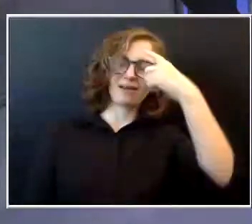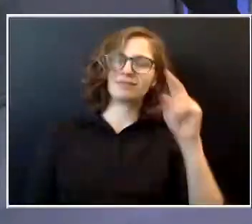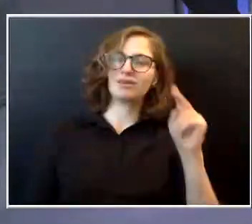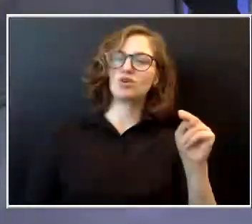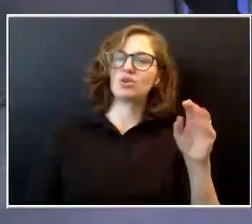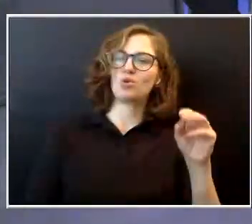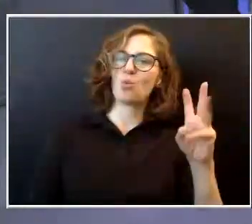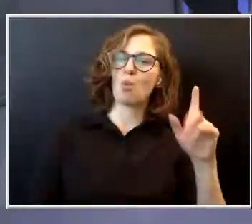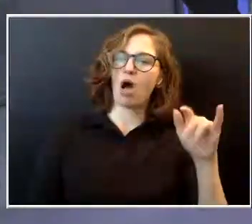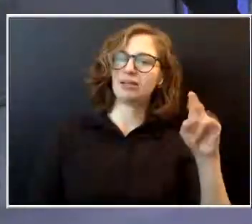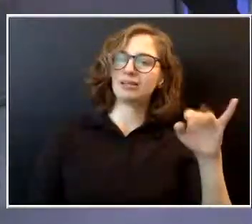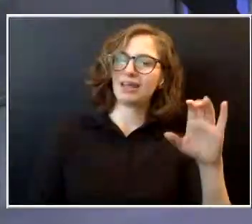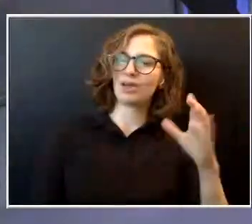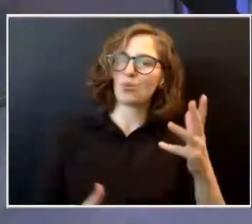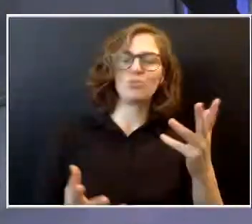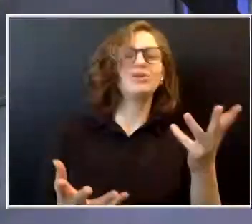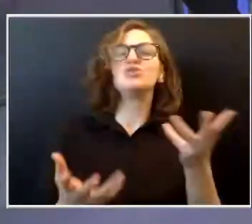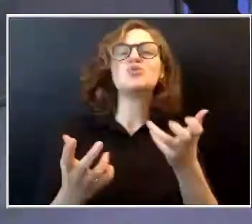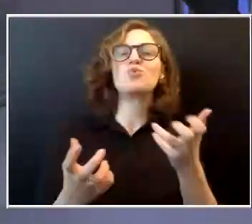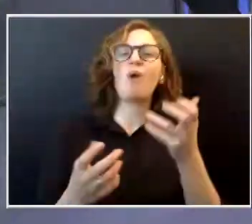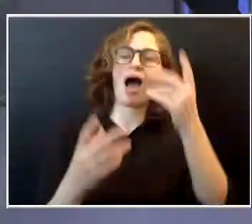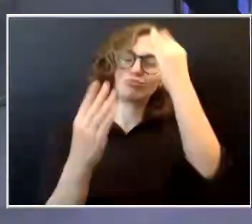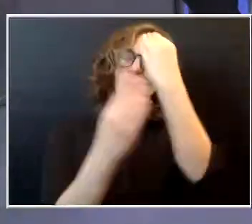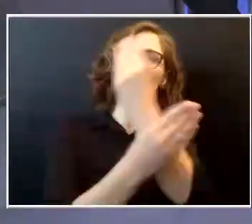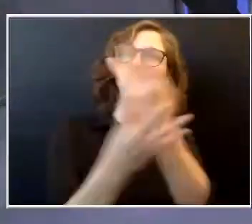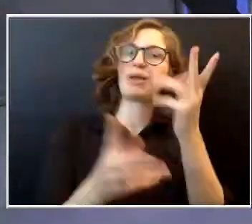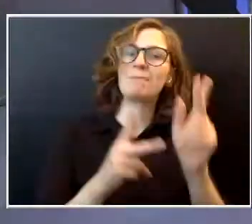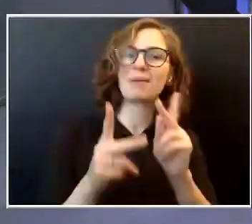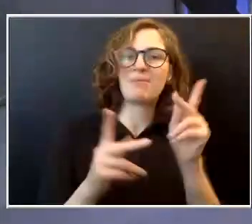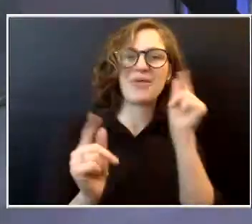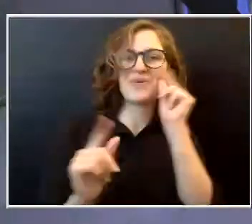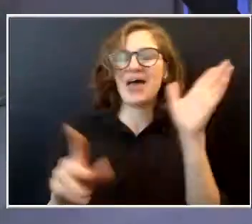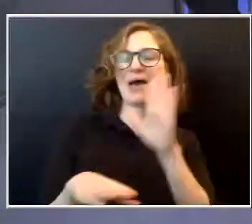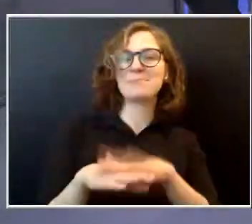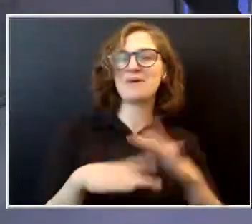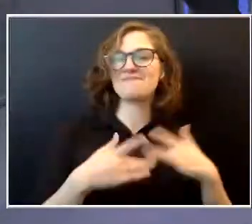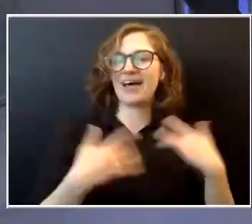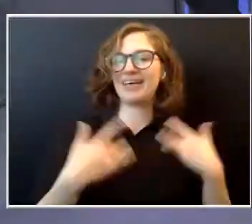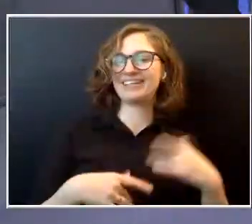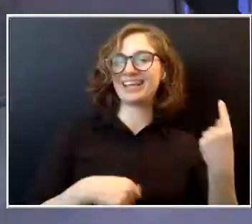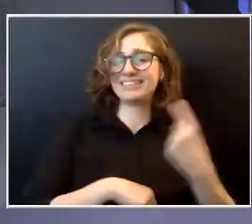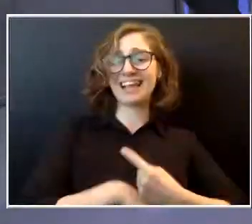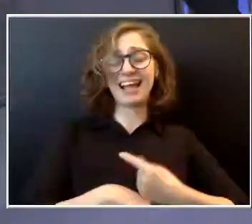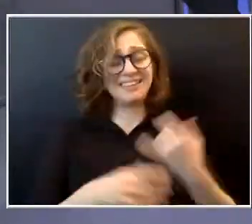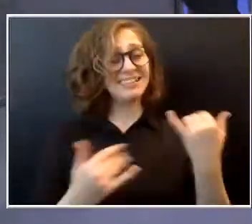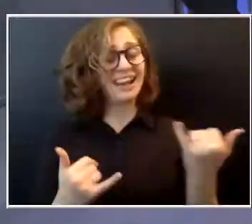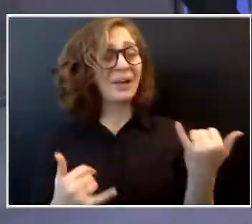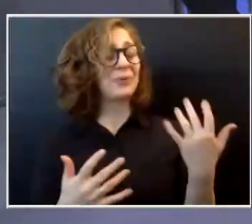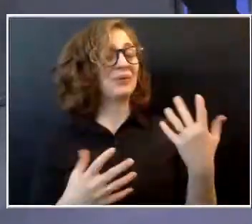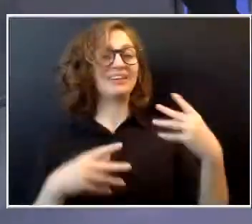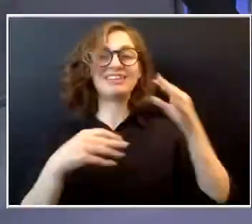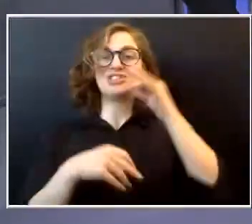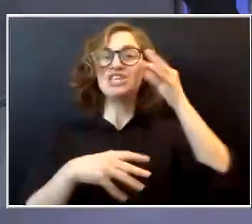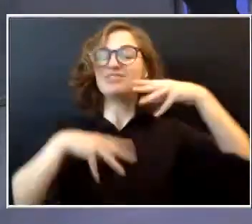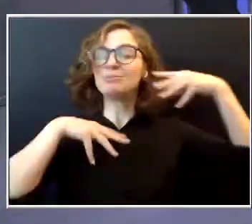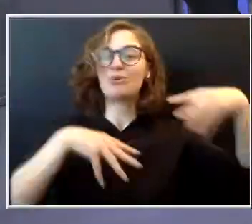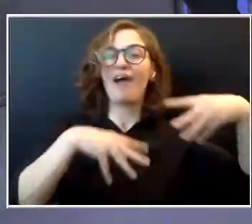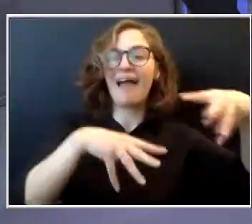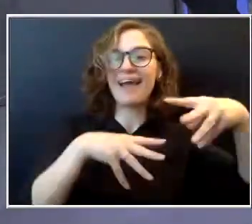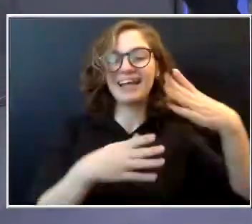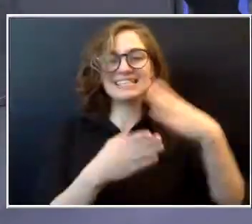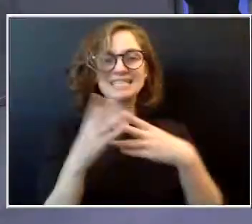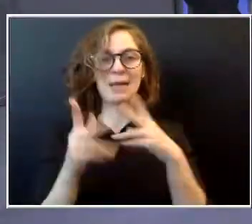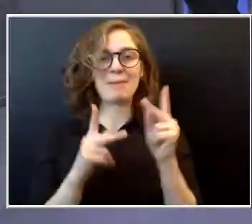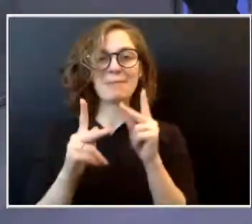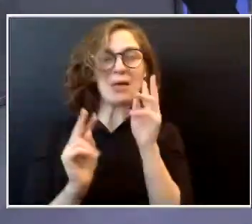up on Valentine's Day? This is a big emotional day. Got the Chiefs parade, you got a lot of roller coasters of emotions with some people hoping for Valentine's, some people